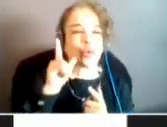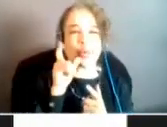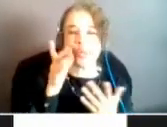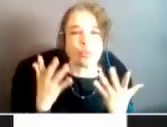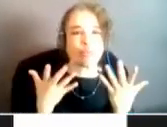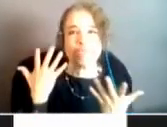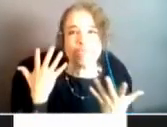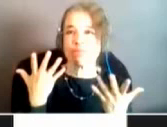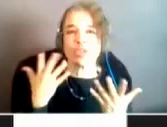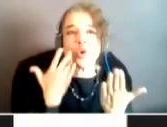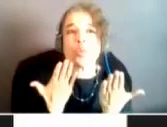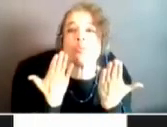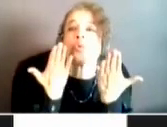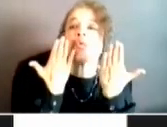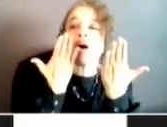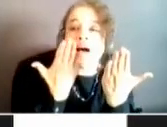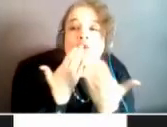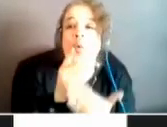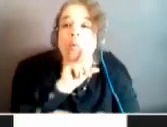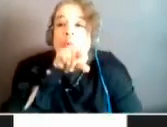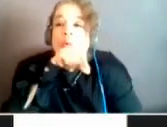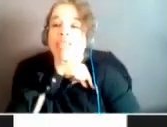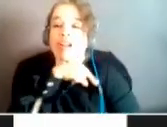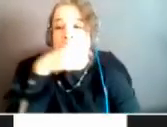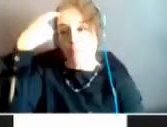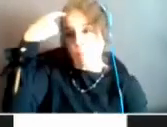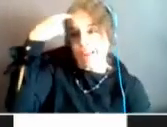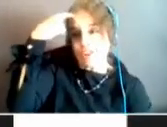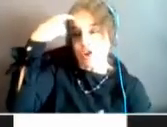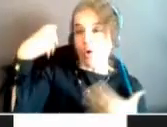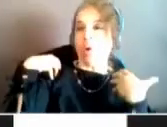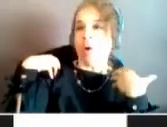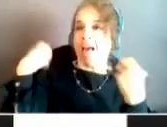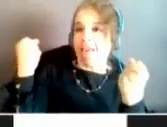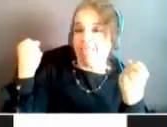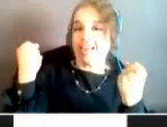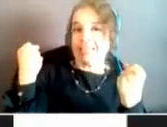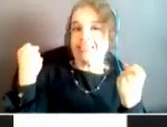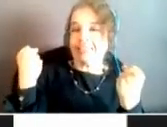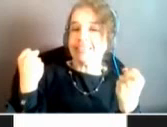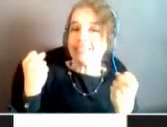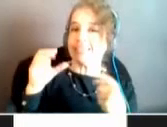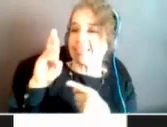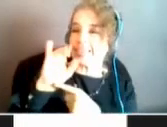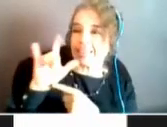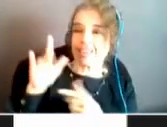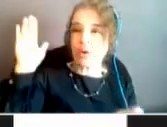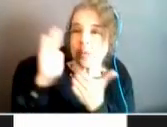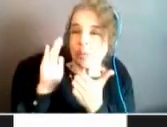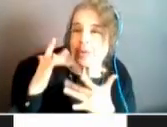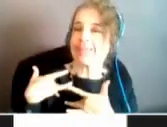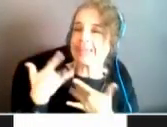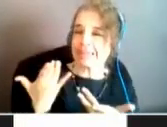to provide quality mental health care. In combination with the findings that racial ethnic minorities tend